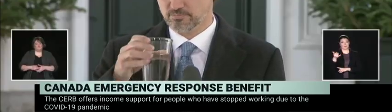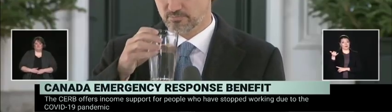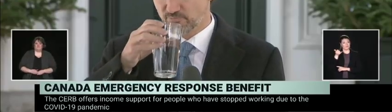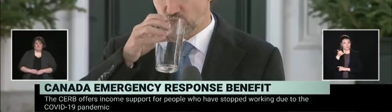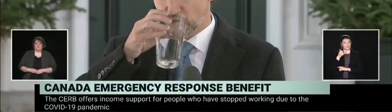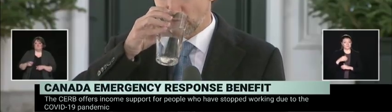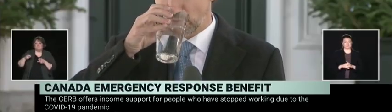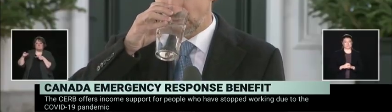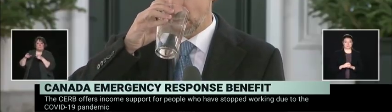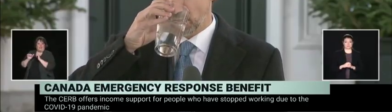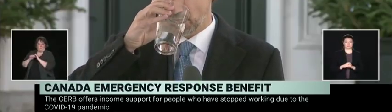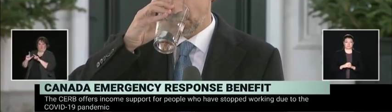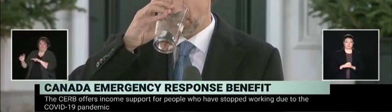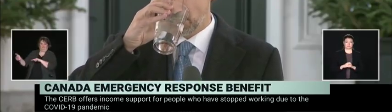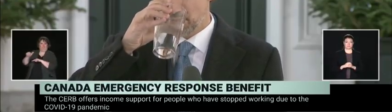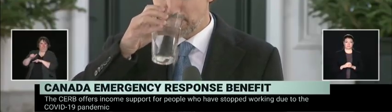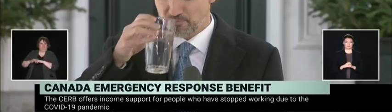à vous.